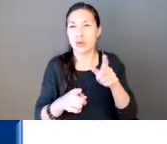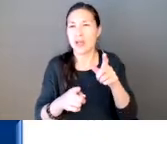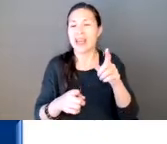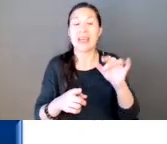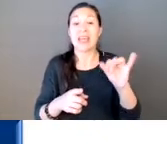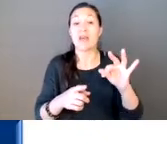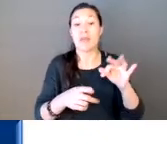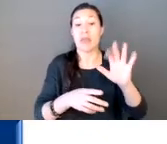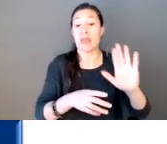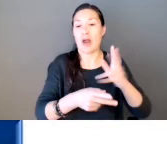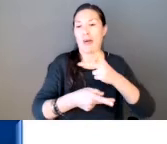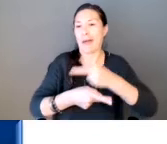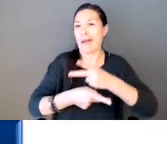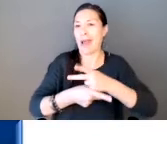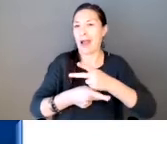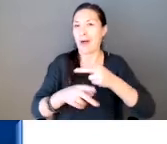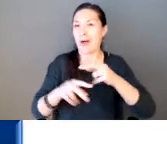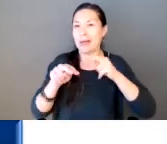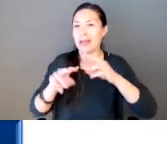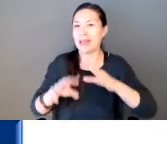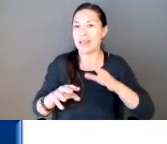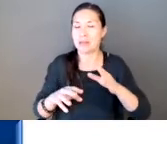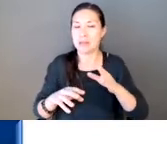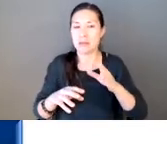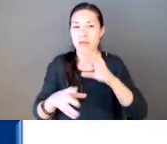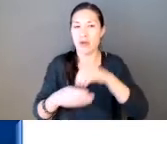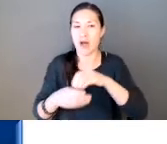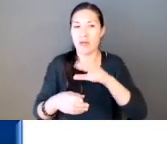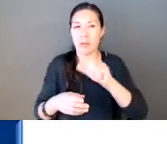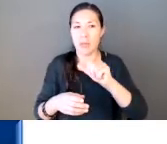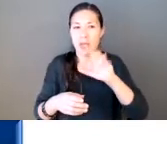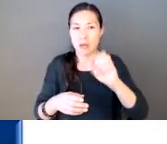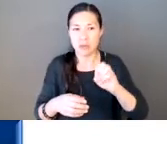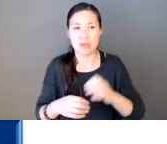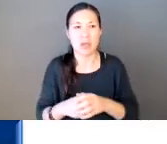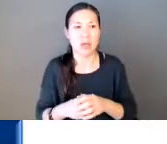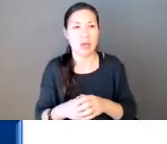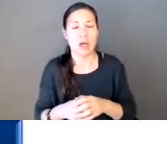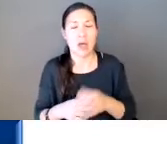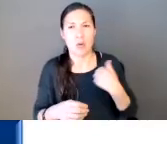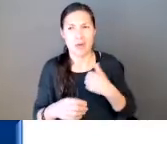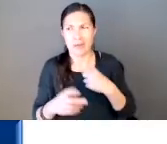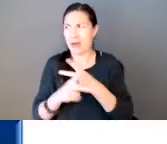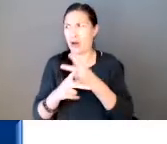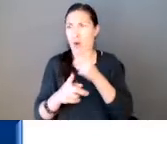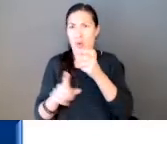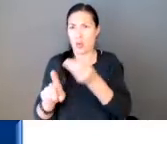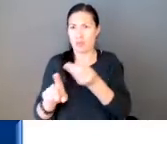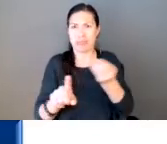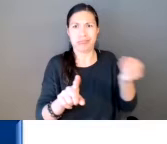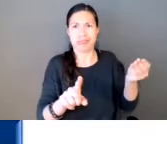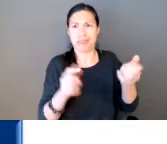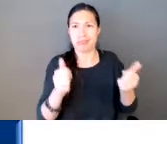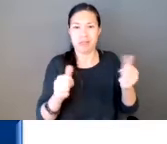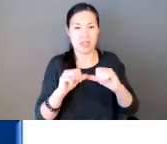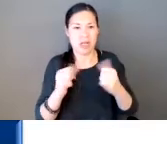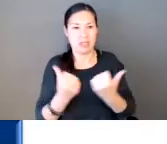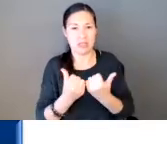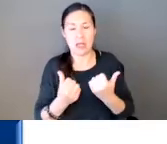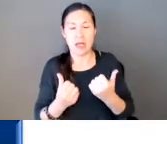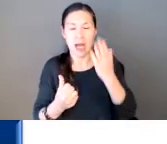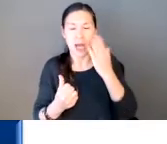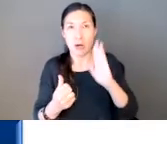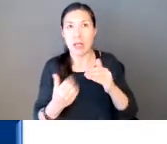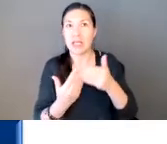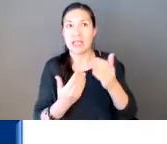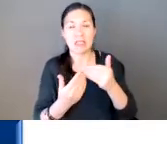not. And my philosophy has always been, I don't want to see somebody fall through the cracks. So what we encourage you to